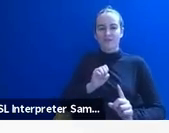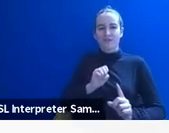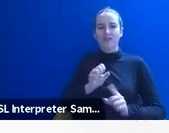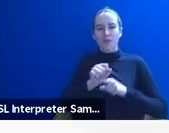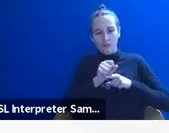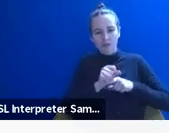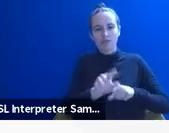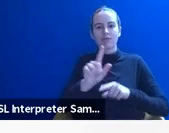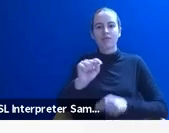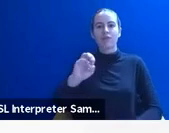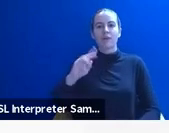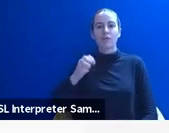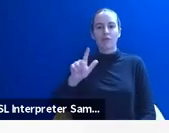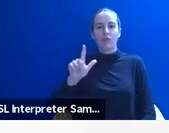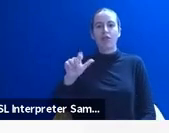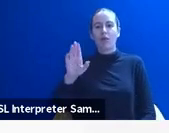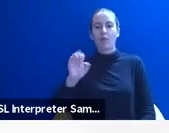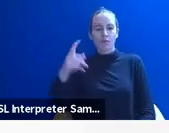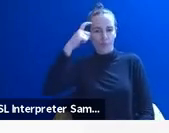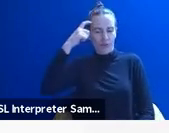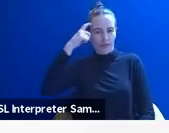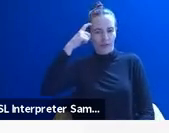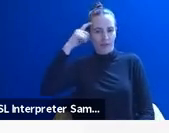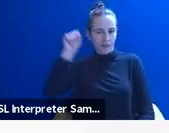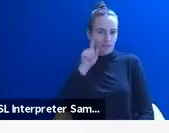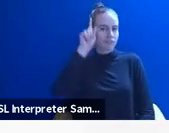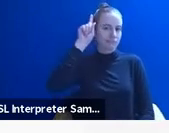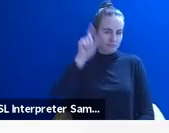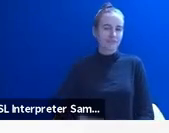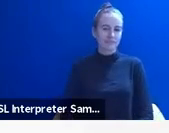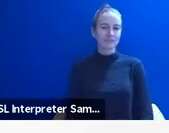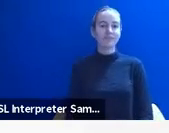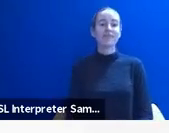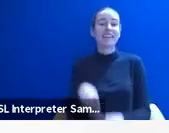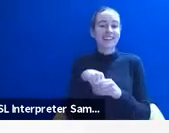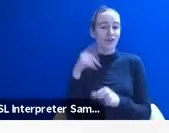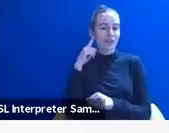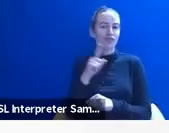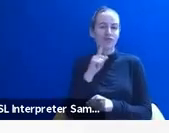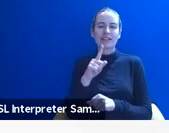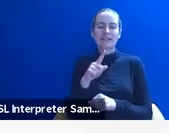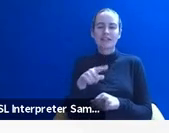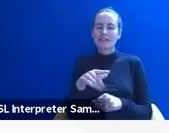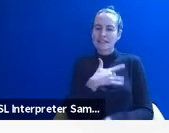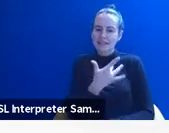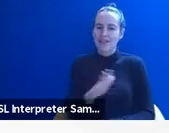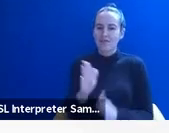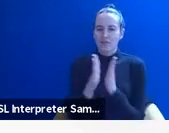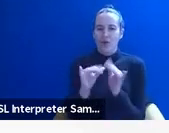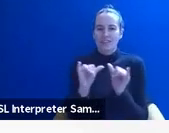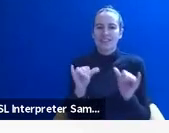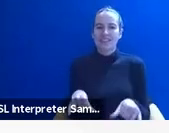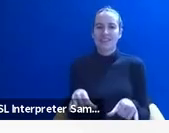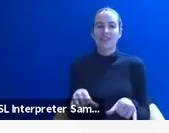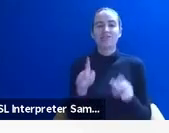the temporal lobe of the brain. The structure of the inner ear is a very delicate and small system. The whole inner ear is roughly the size